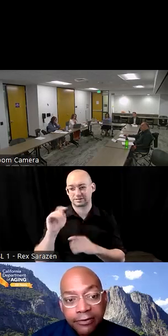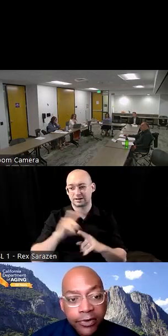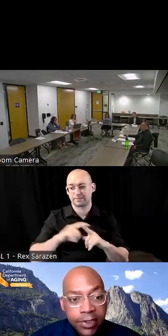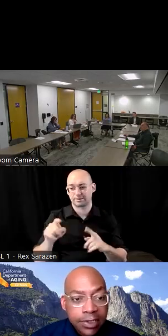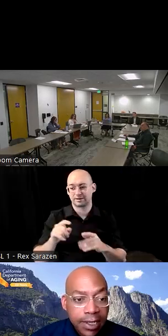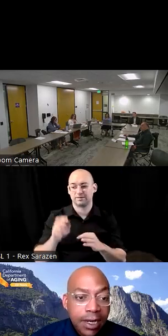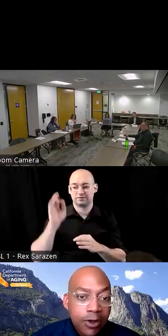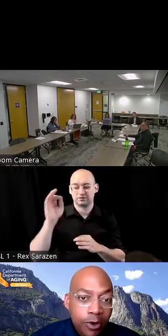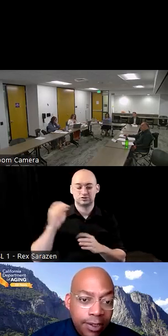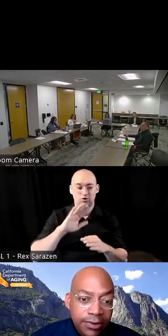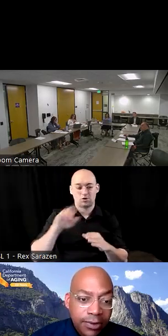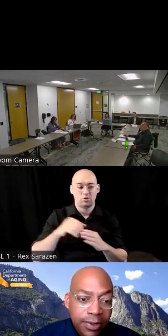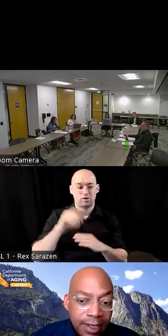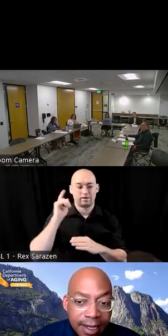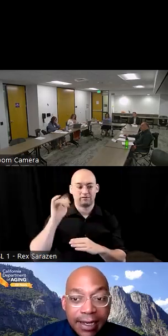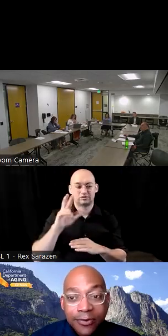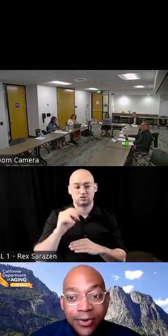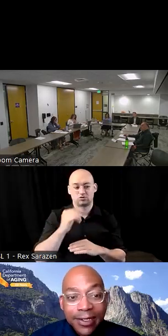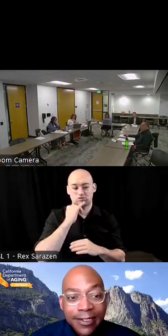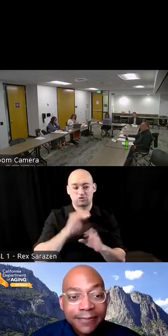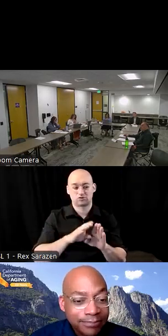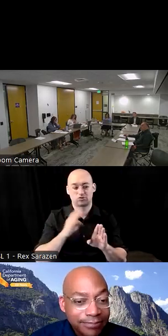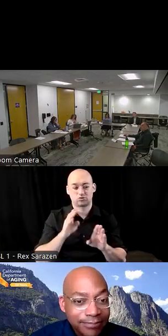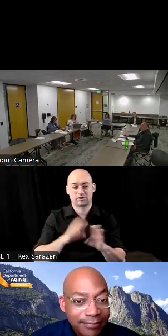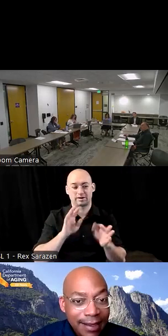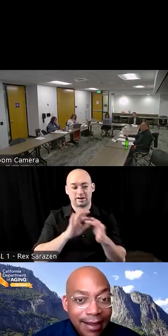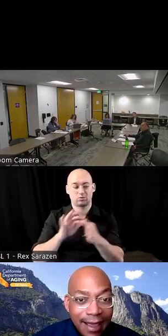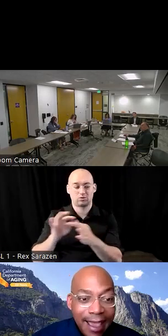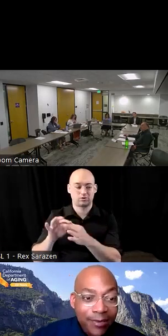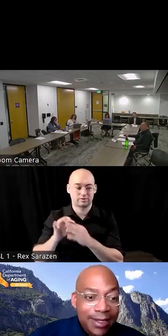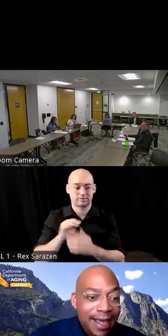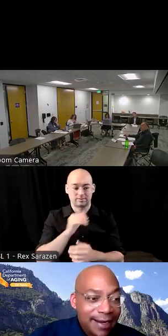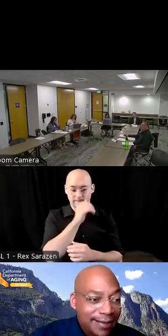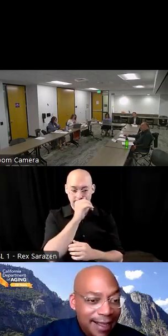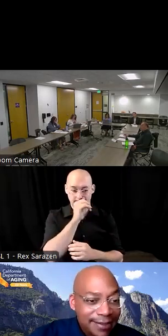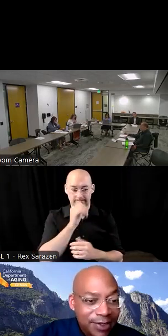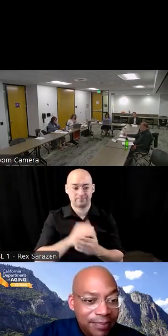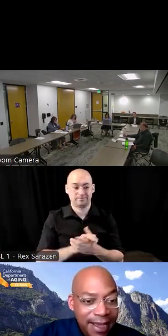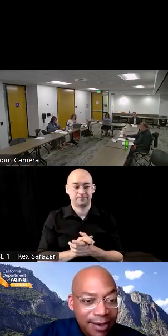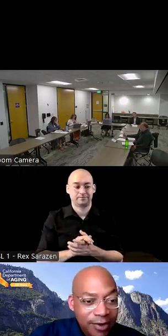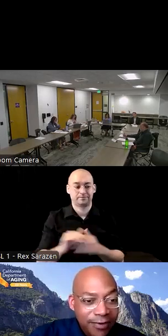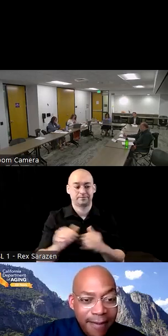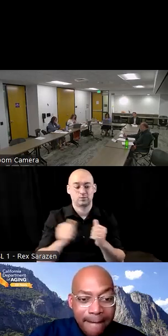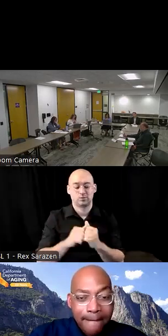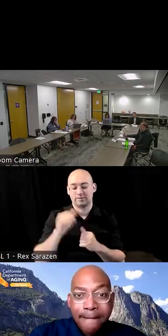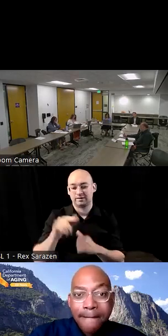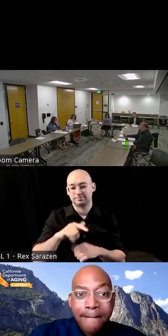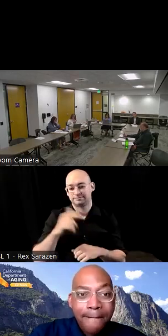throughout California's No Wrong Door network. And with that, I'll turn it back